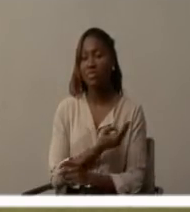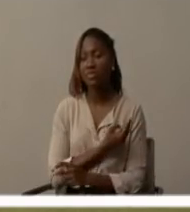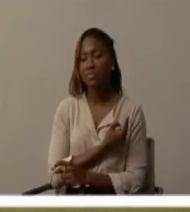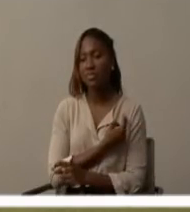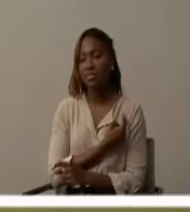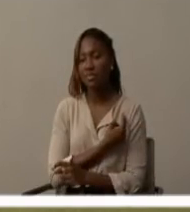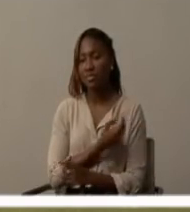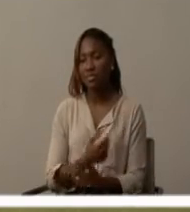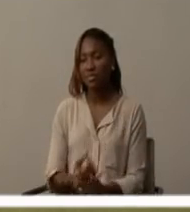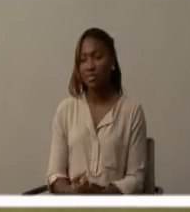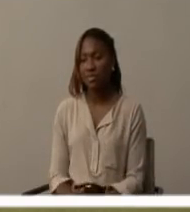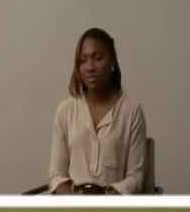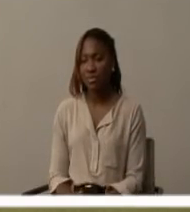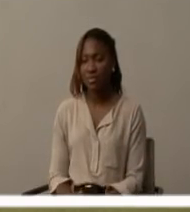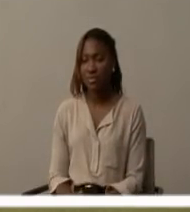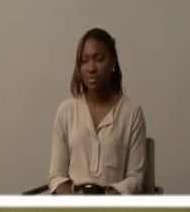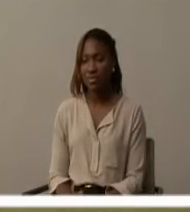redemption.